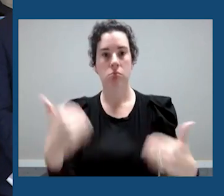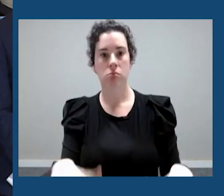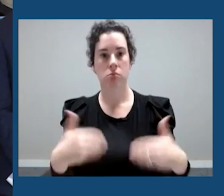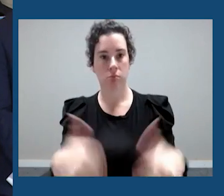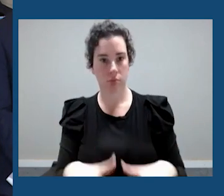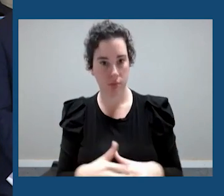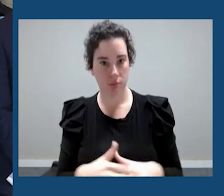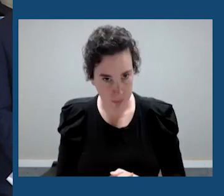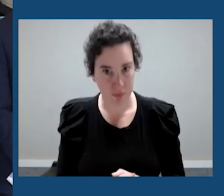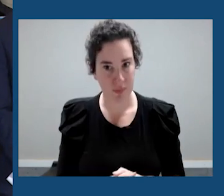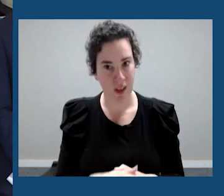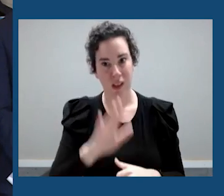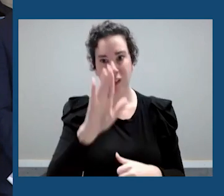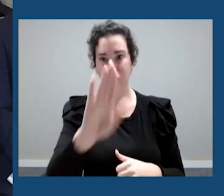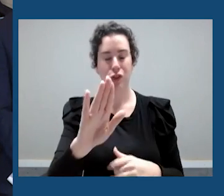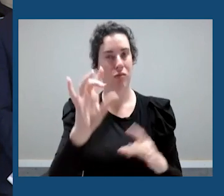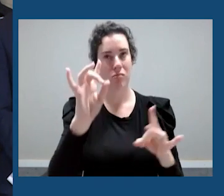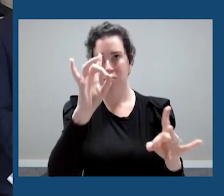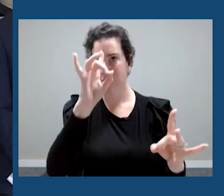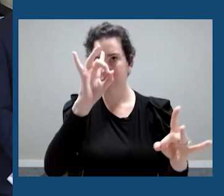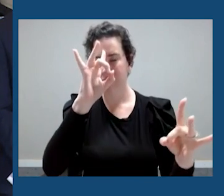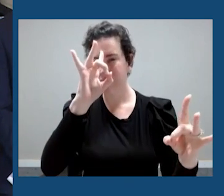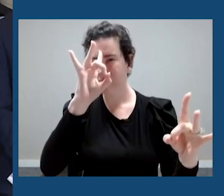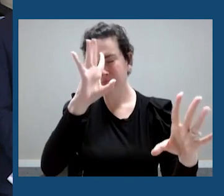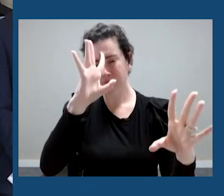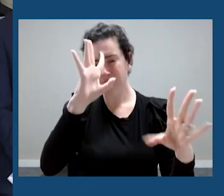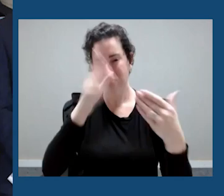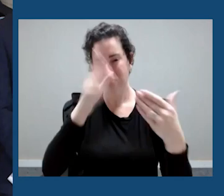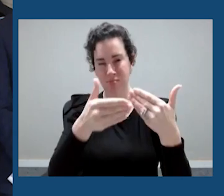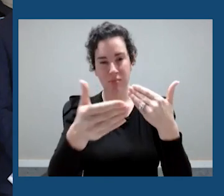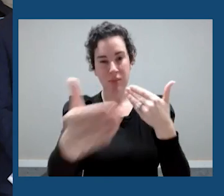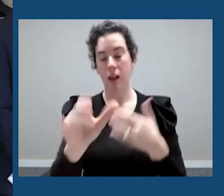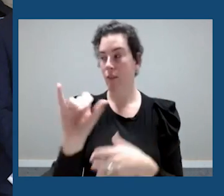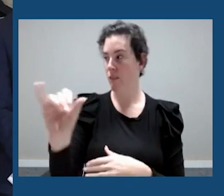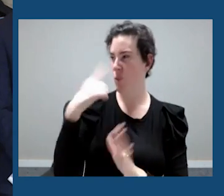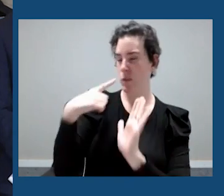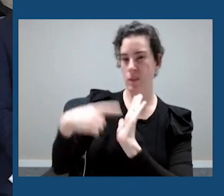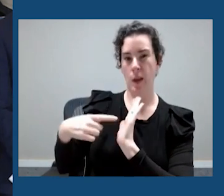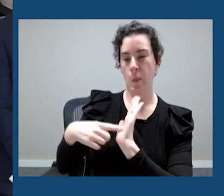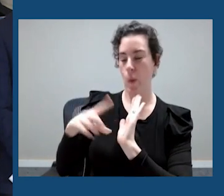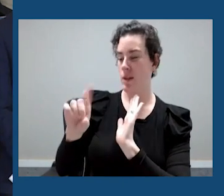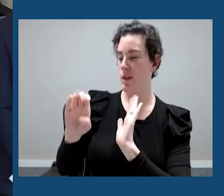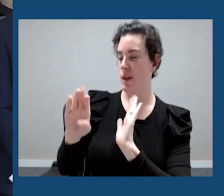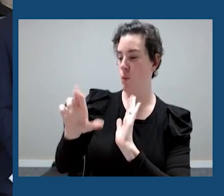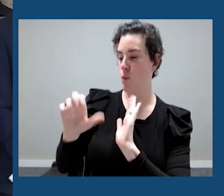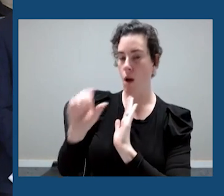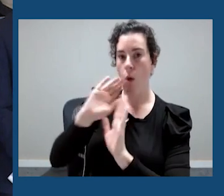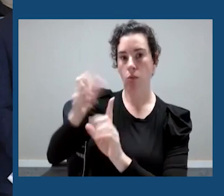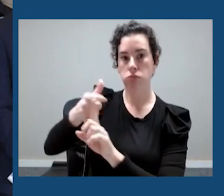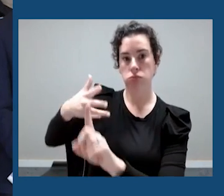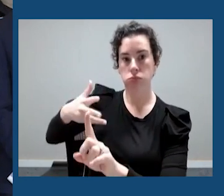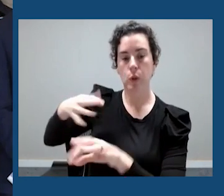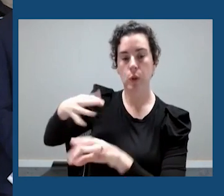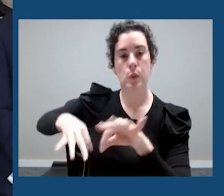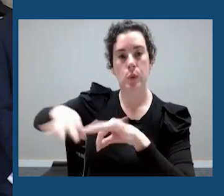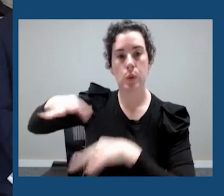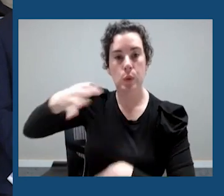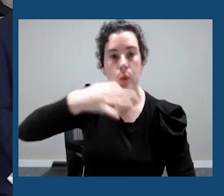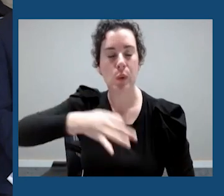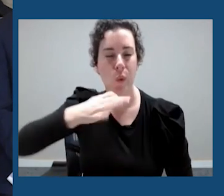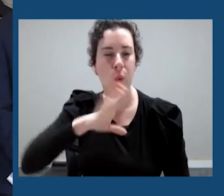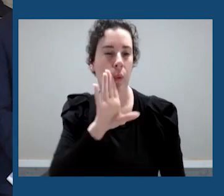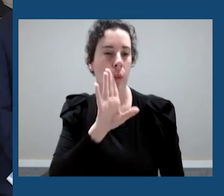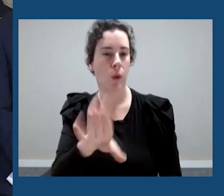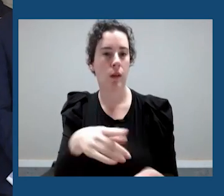never-ending nightmare for business owners like Deborah Koningsberg, who you're going to hear from in a couple of minutes. And she'll speak to us what it's like owning